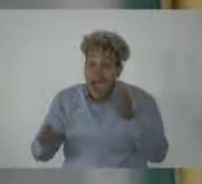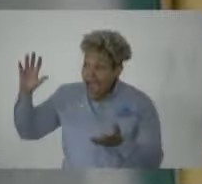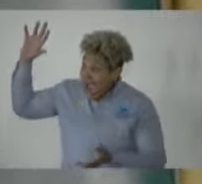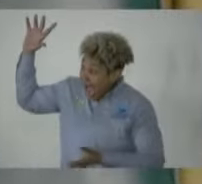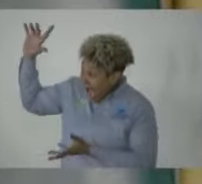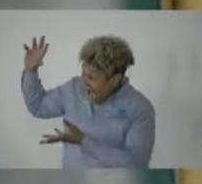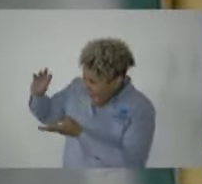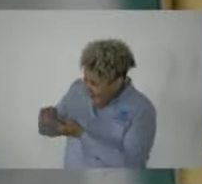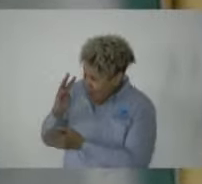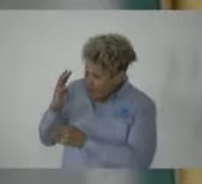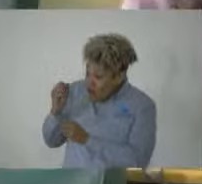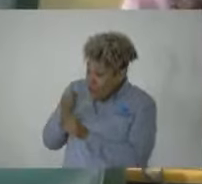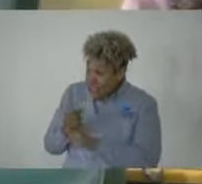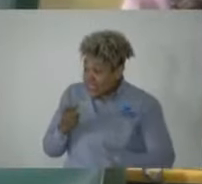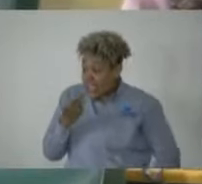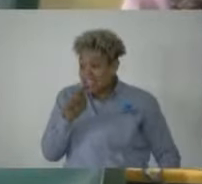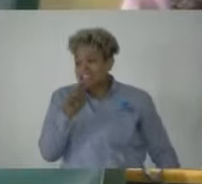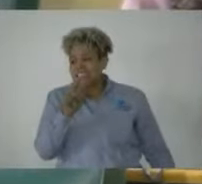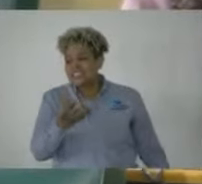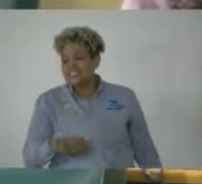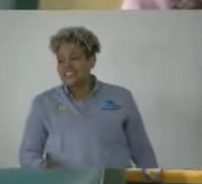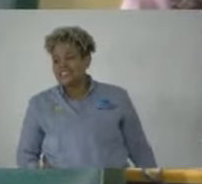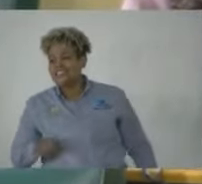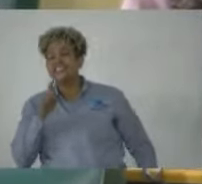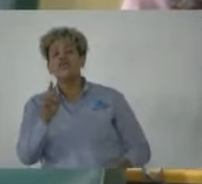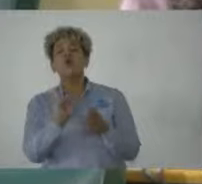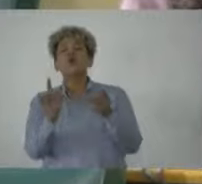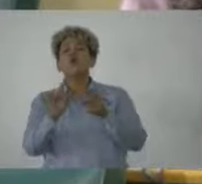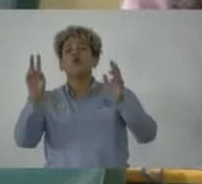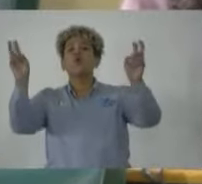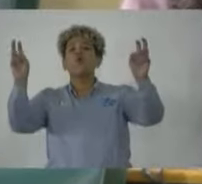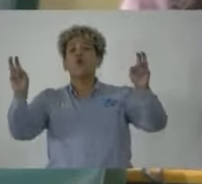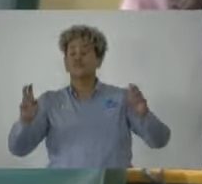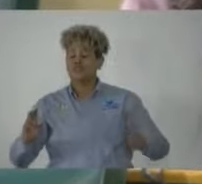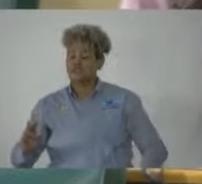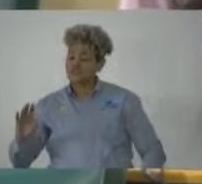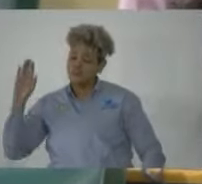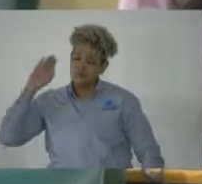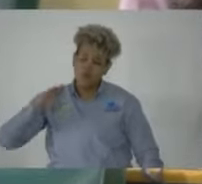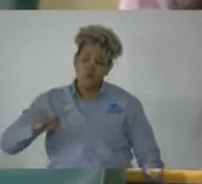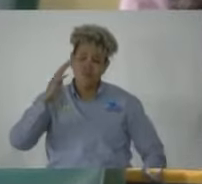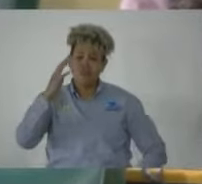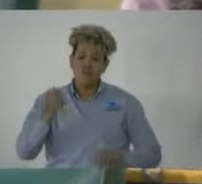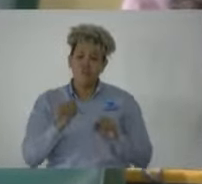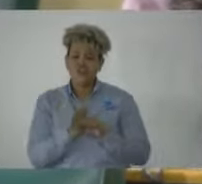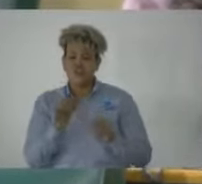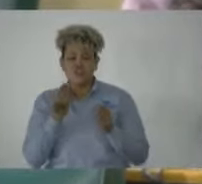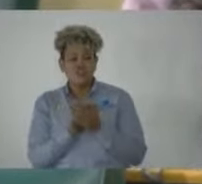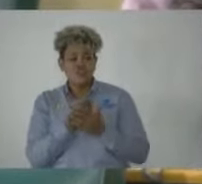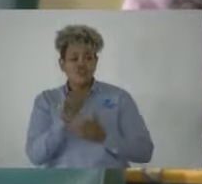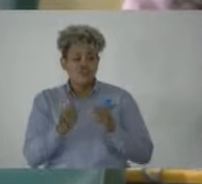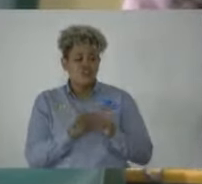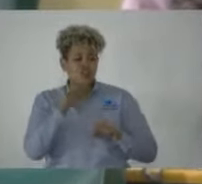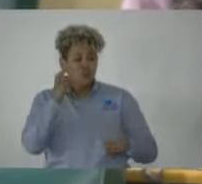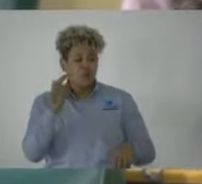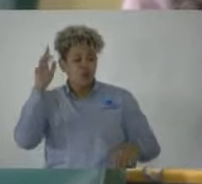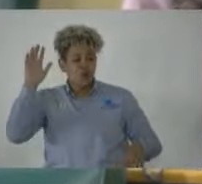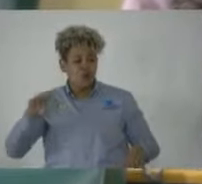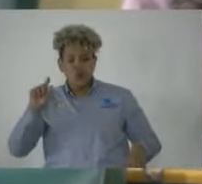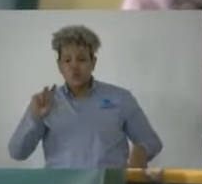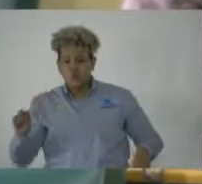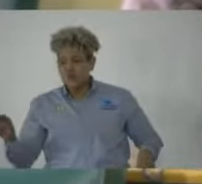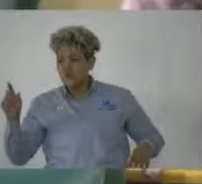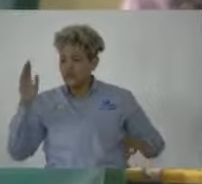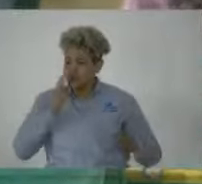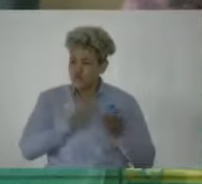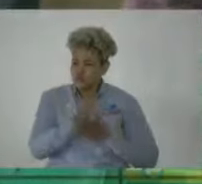4 years, and he says, his verbatim quote, over the 4 years fiscal year 21 to 22 through to